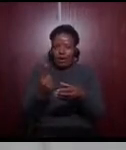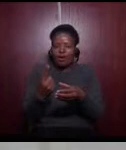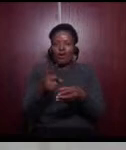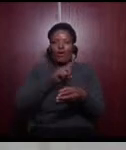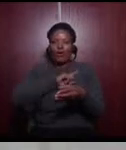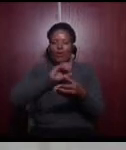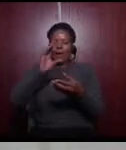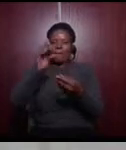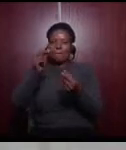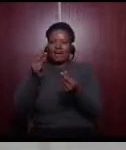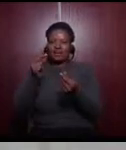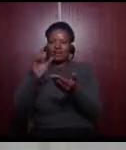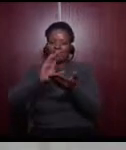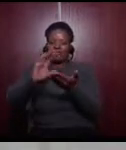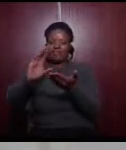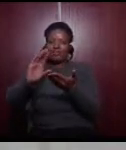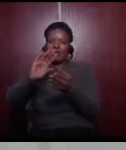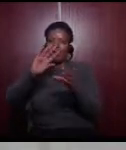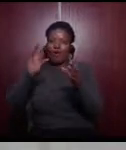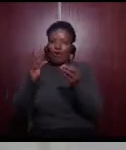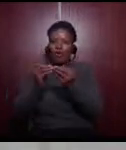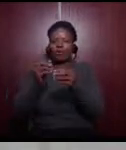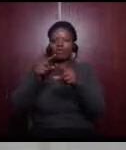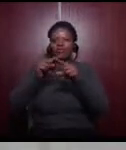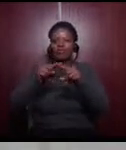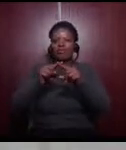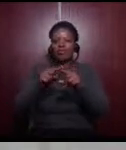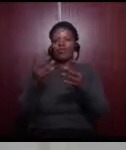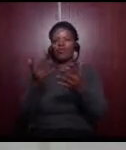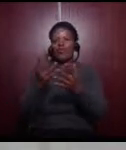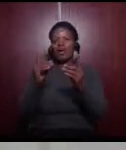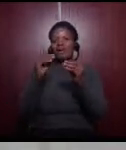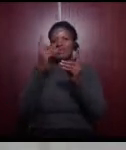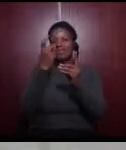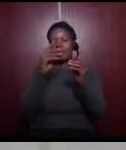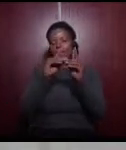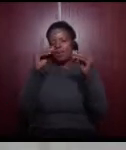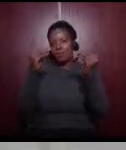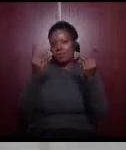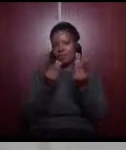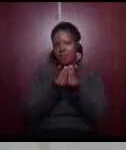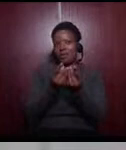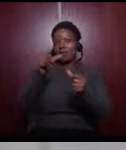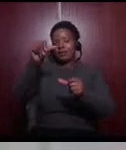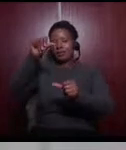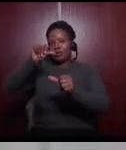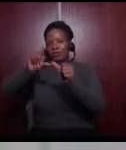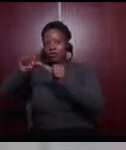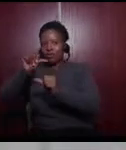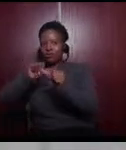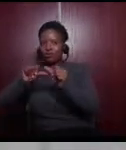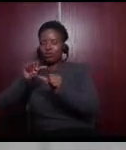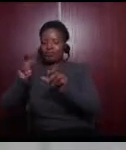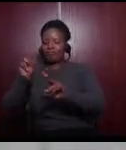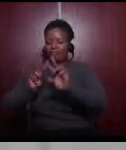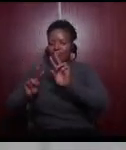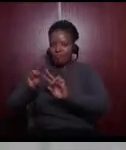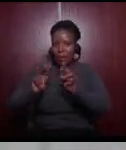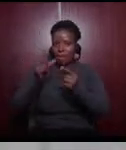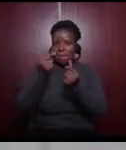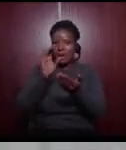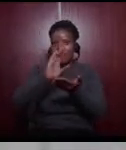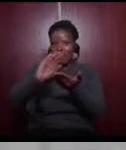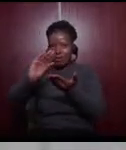ku department eyodwa okuyi department social development yona is administering these funds. We